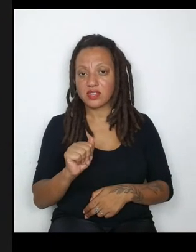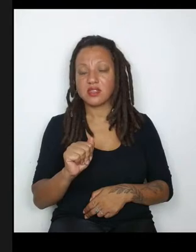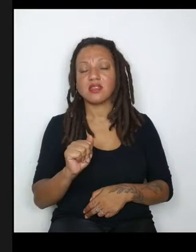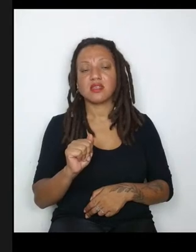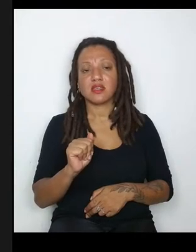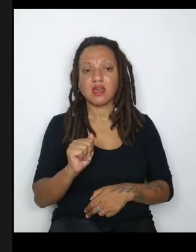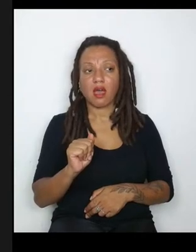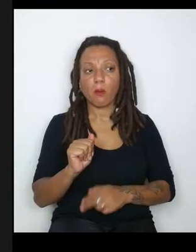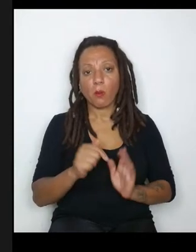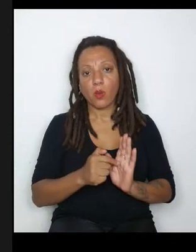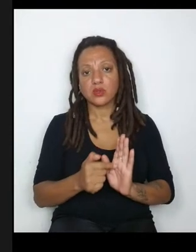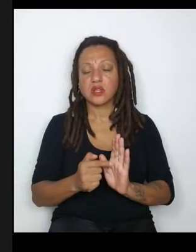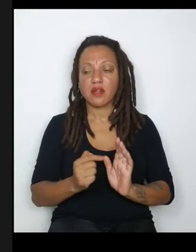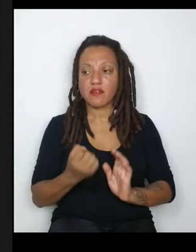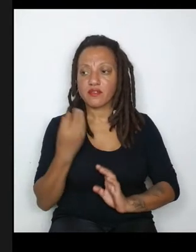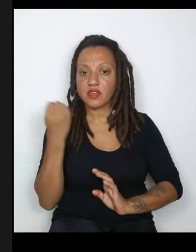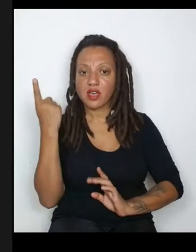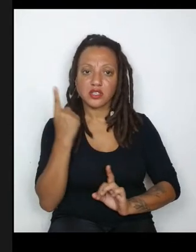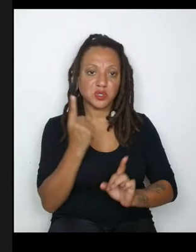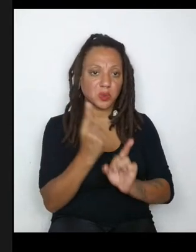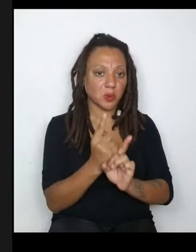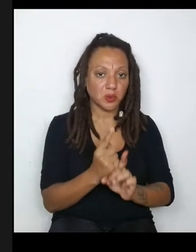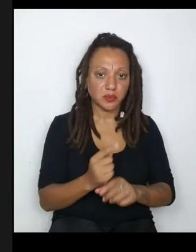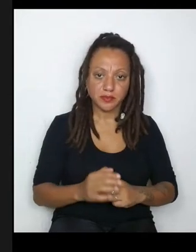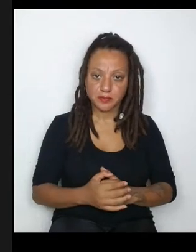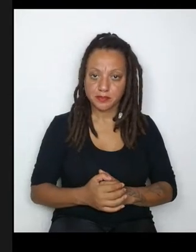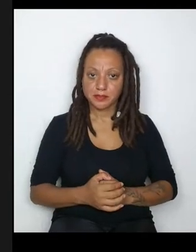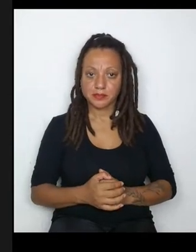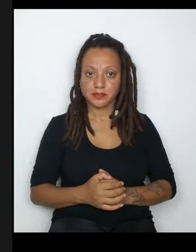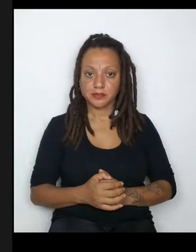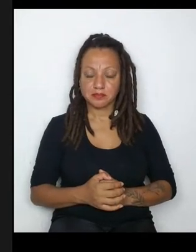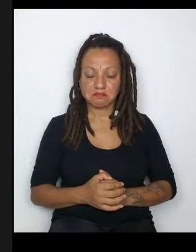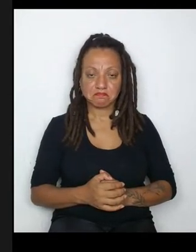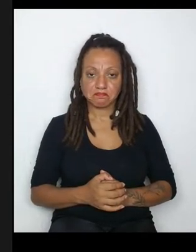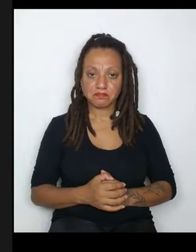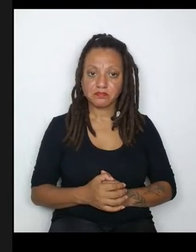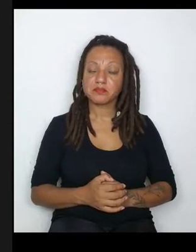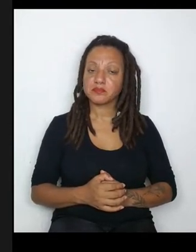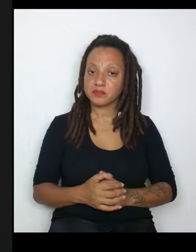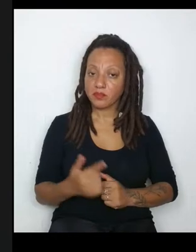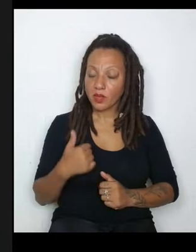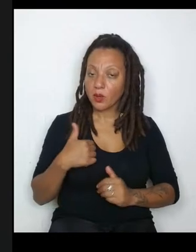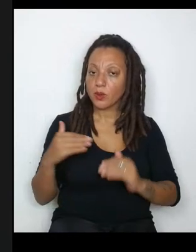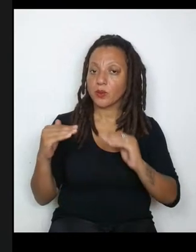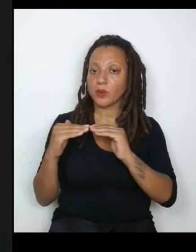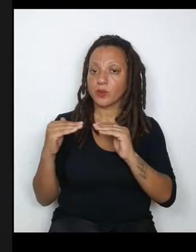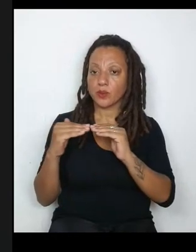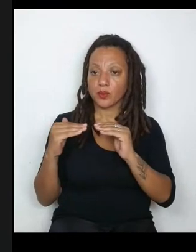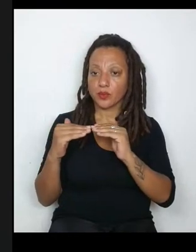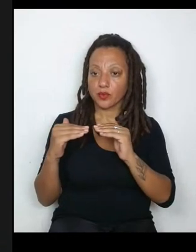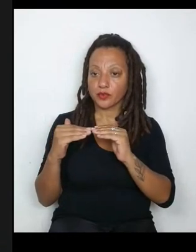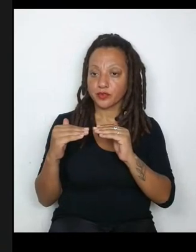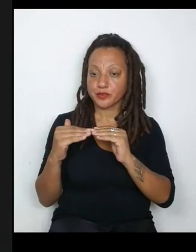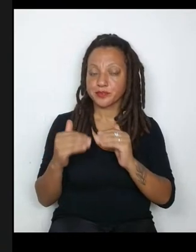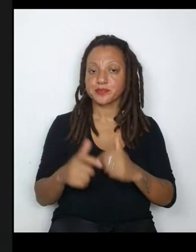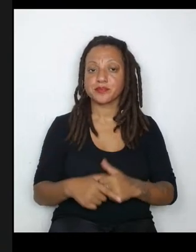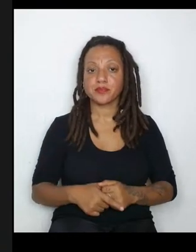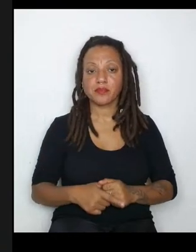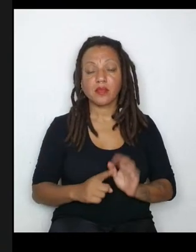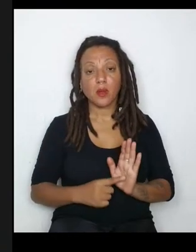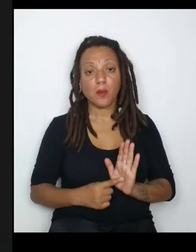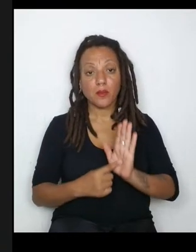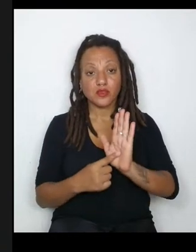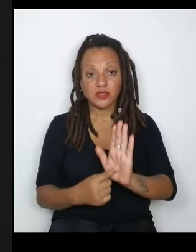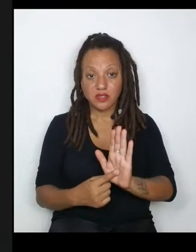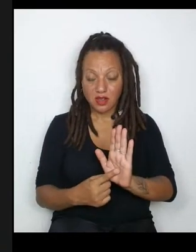and and i would agree with that um i i showed evidence in my talk of his responsiveness to